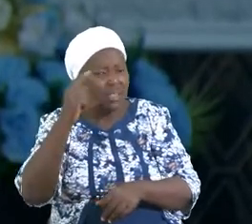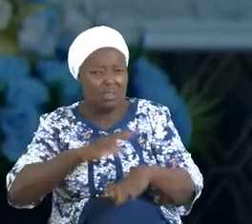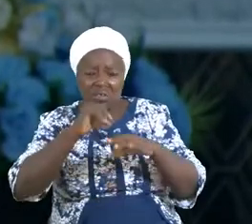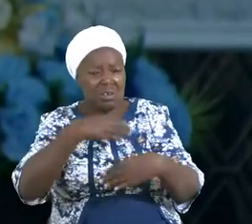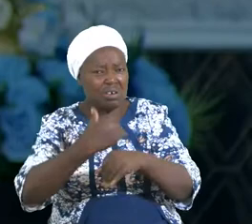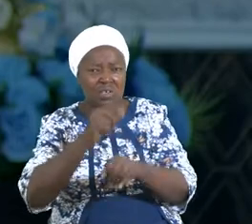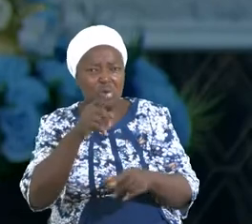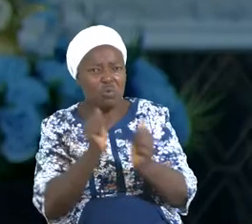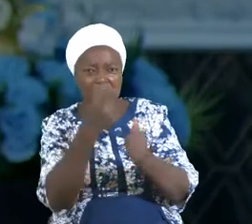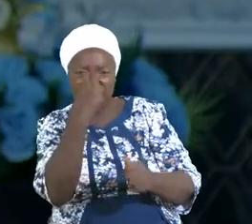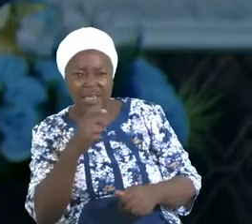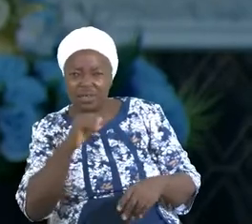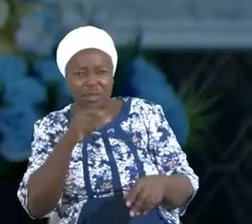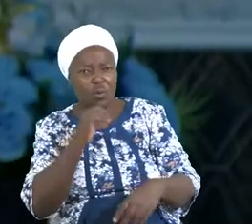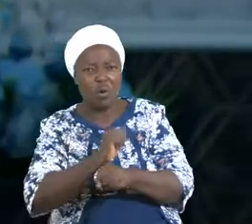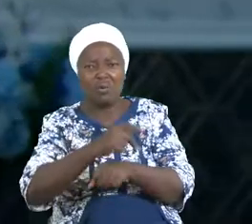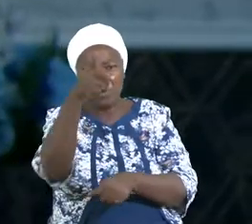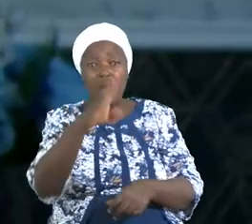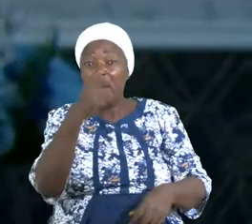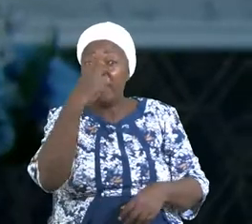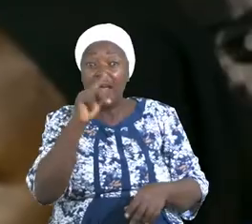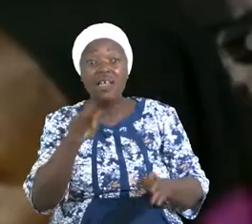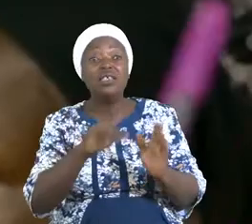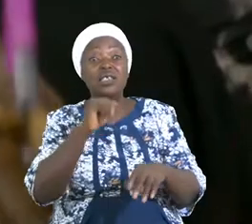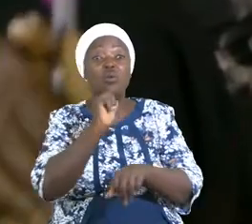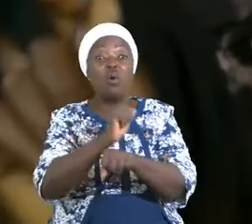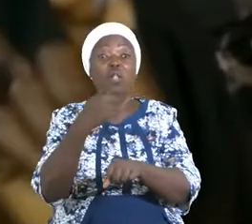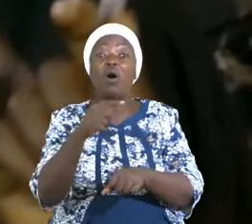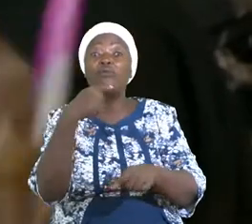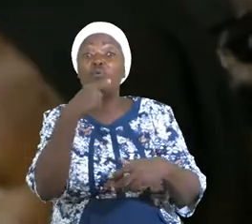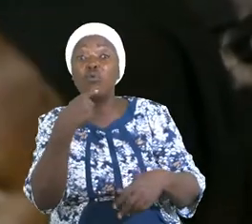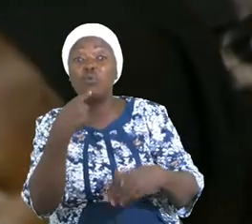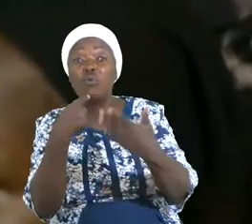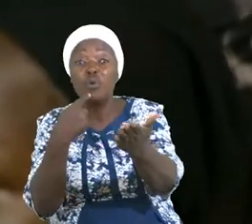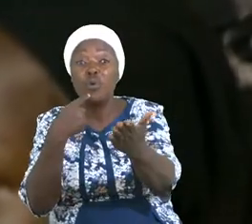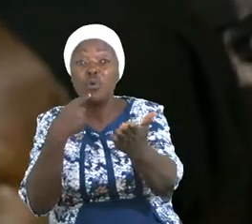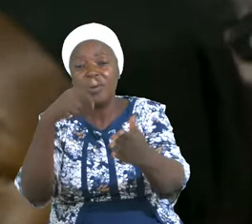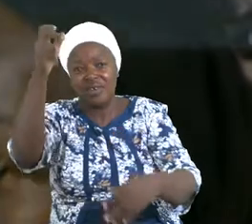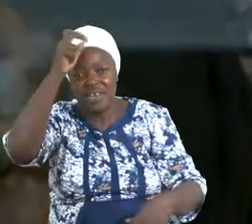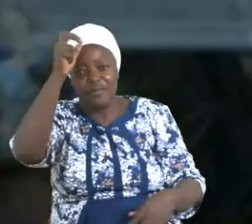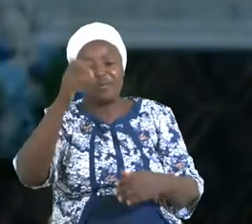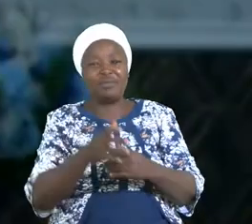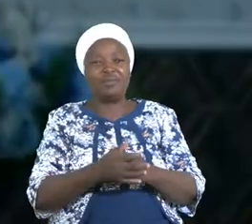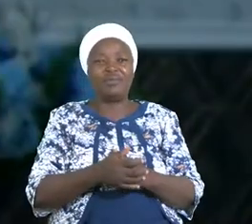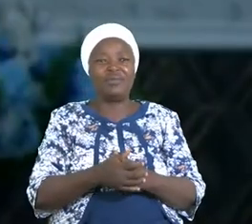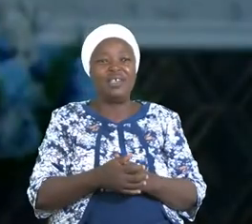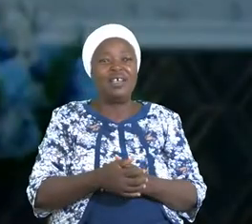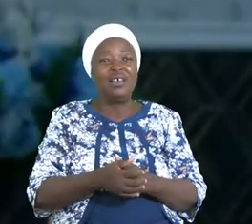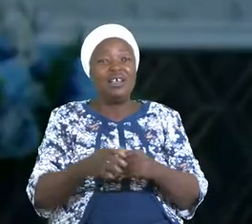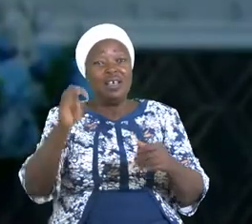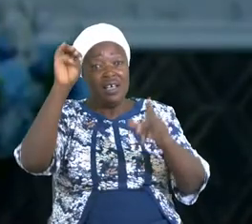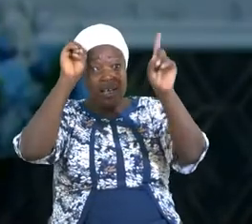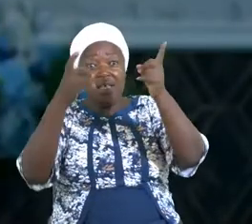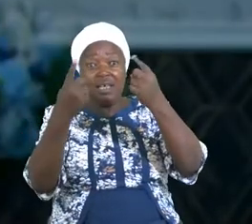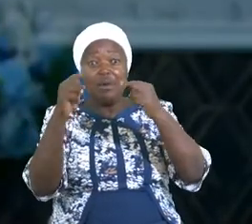God. Blindness is the work of he came to destroy all